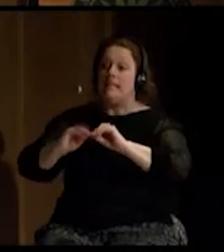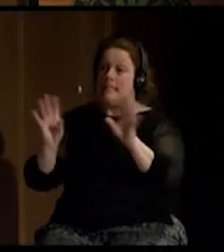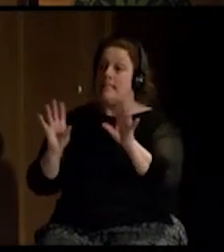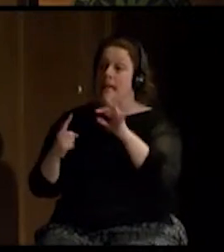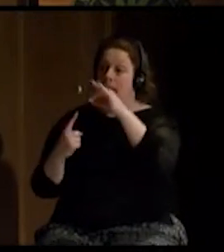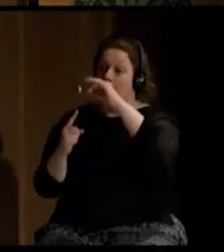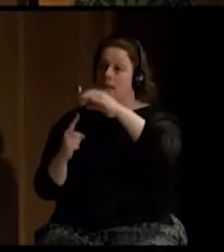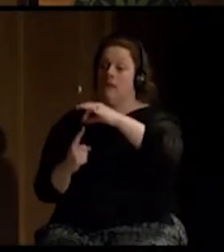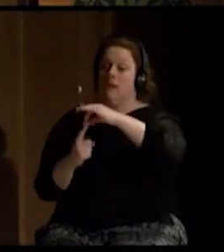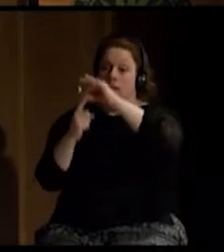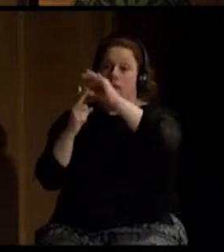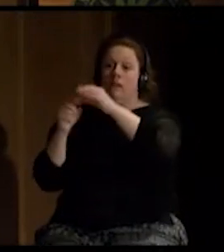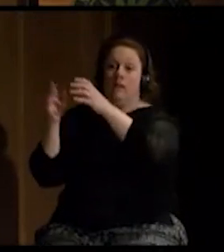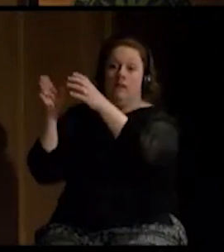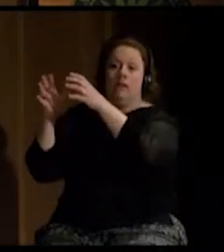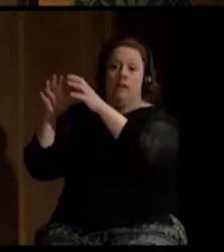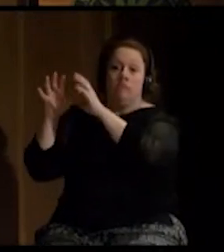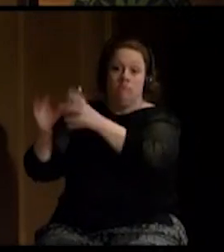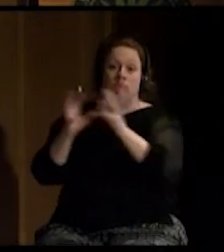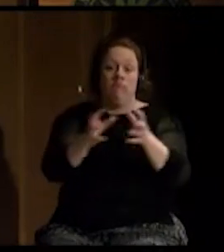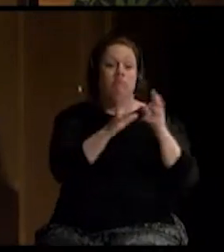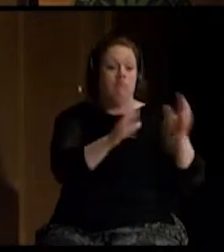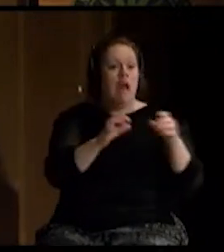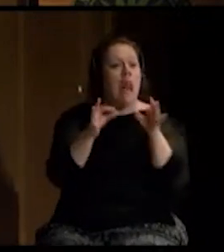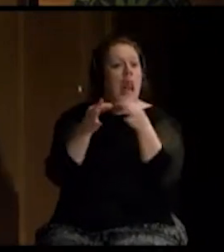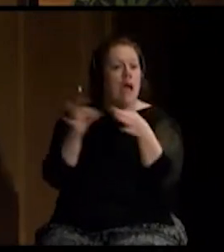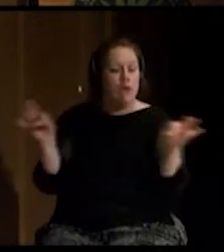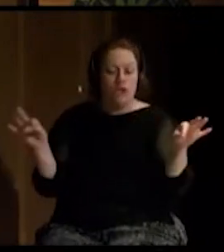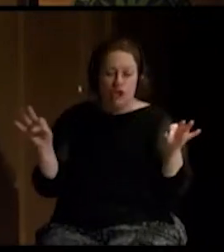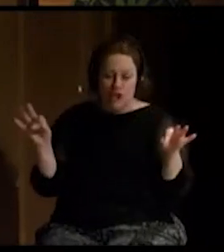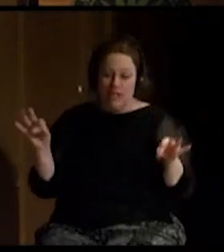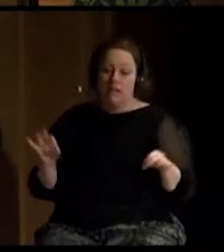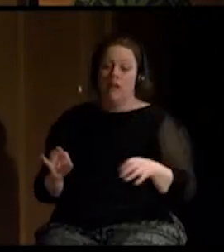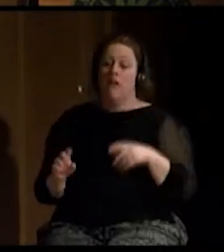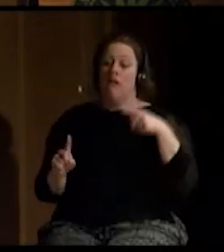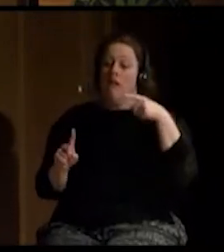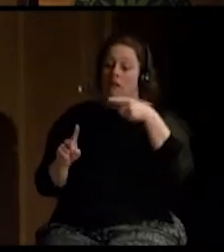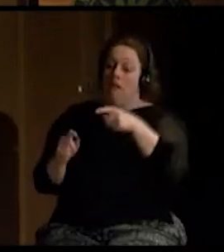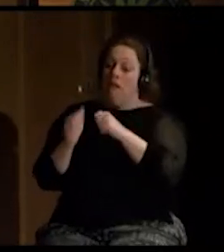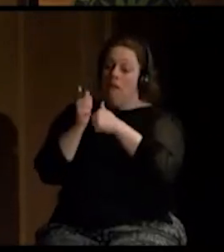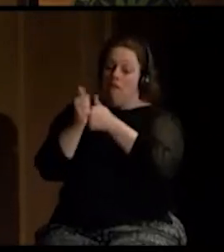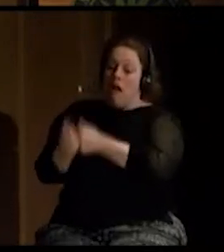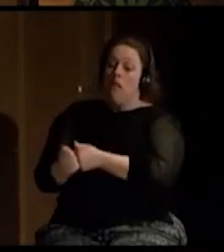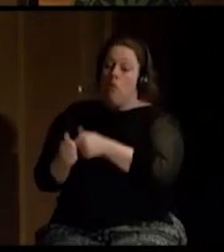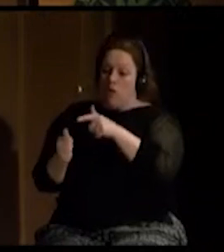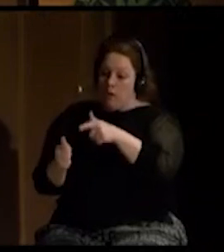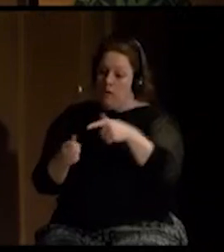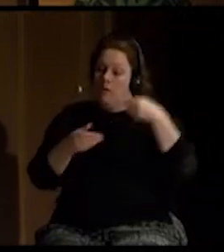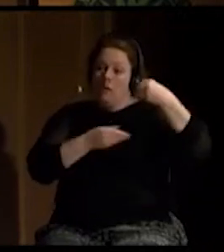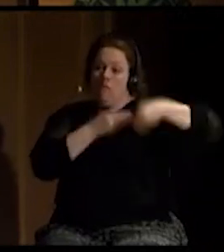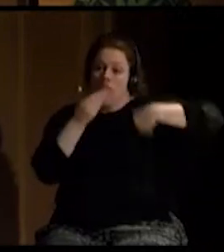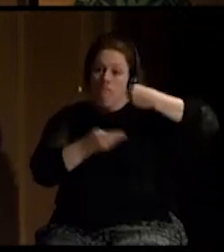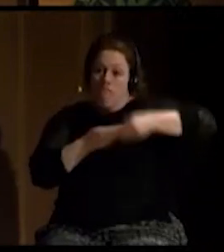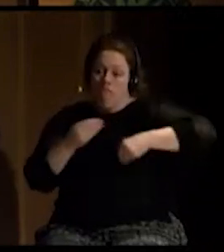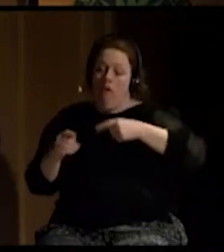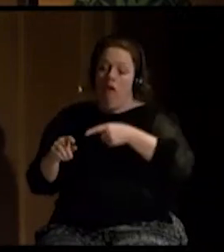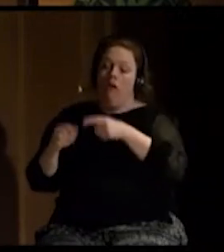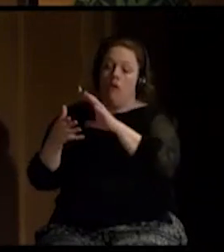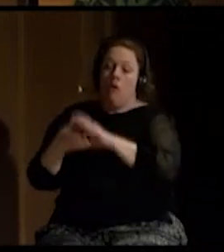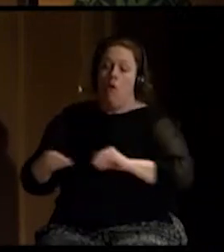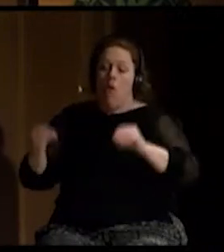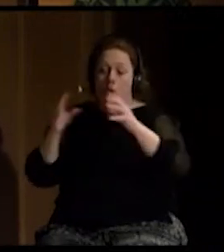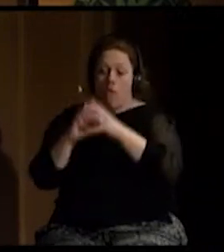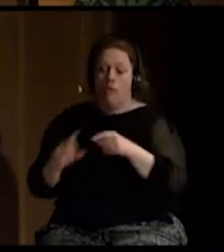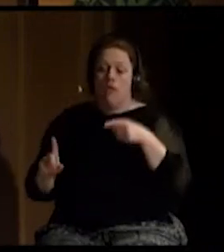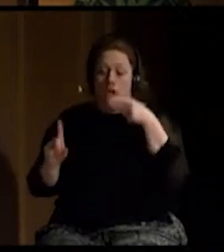within these territories, according to the archaeological canon of the area, there were at least two types of dogs that were kept in these